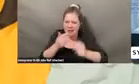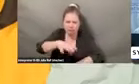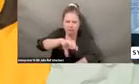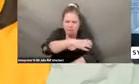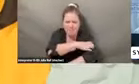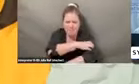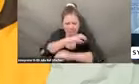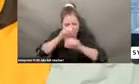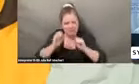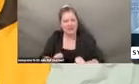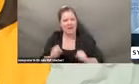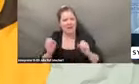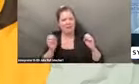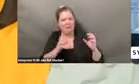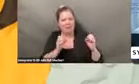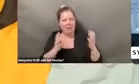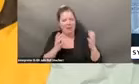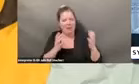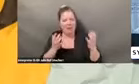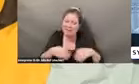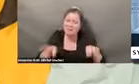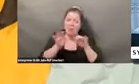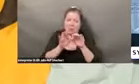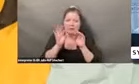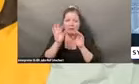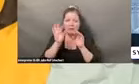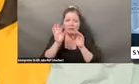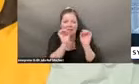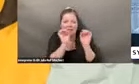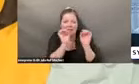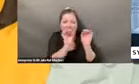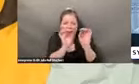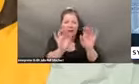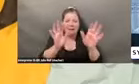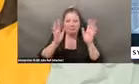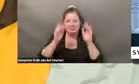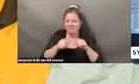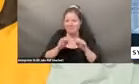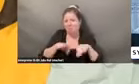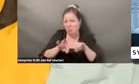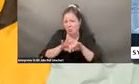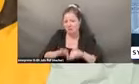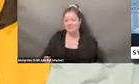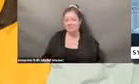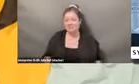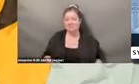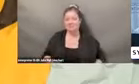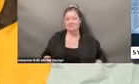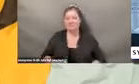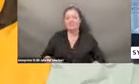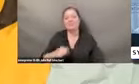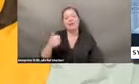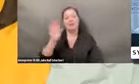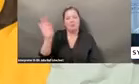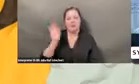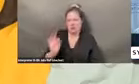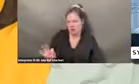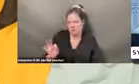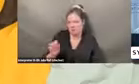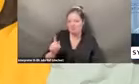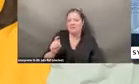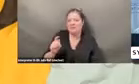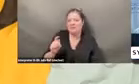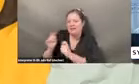every little message is important. So we have another interesting question here. Have you noticed in the interviews that the